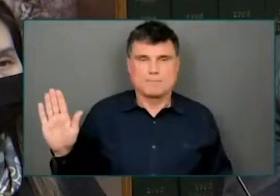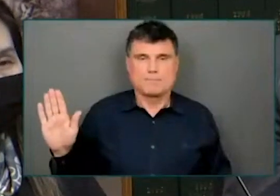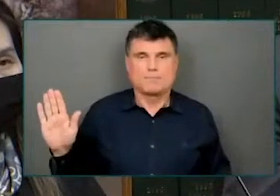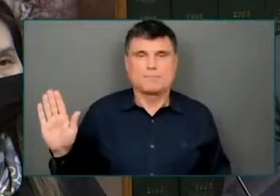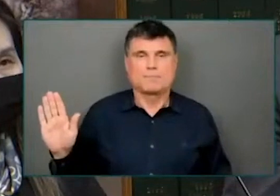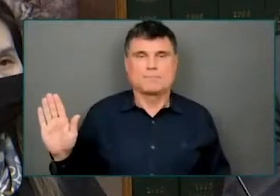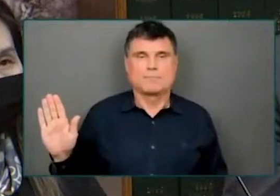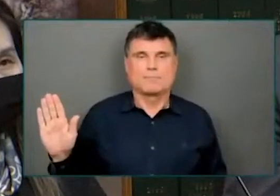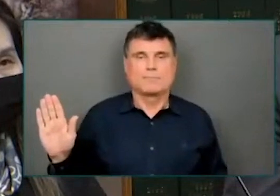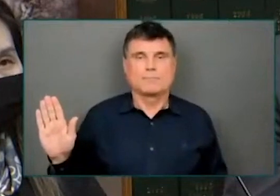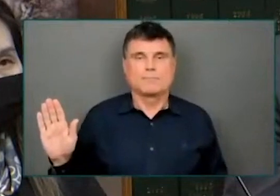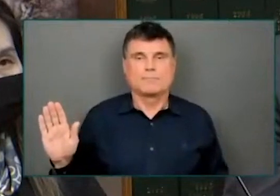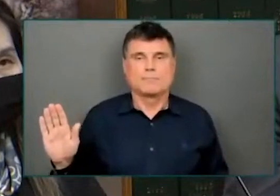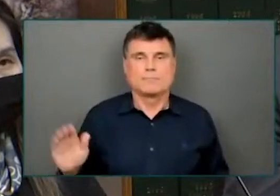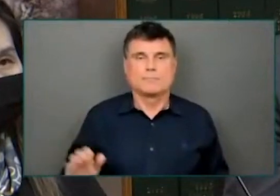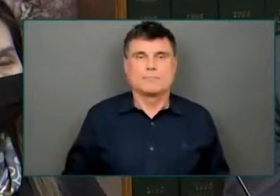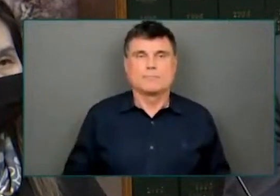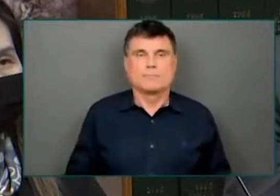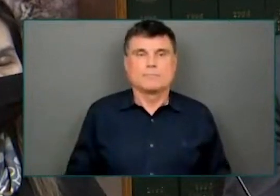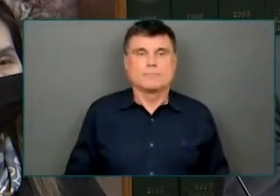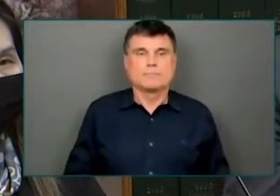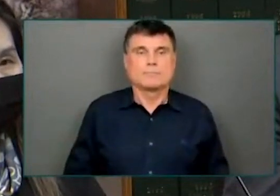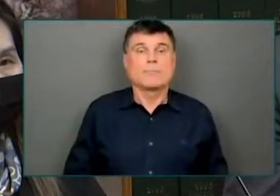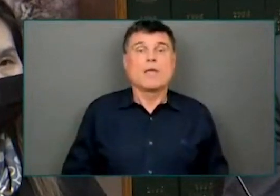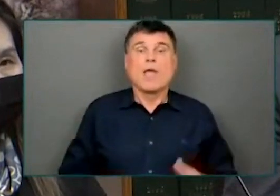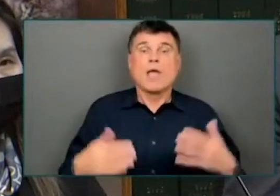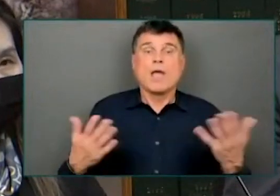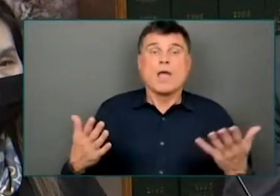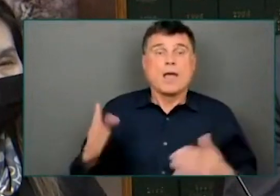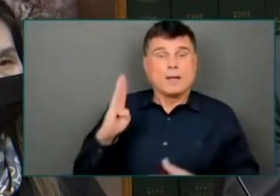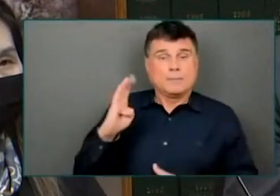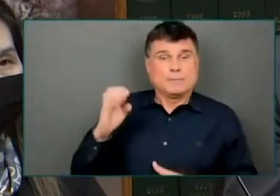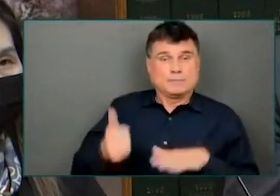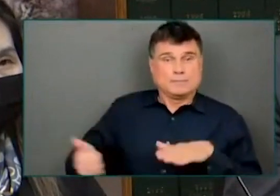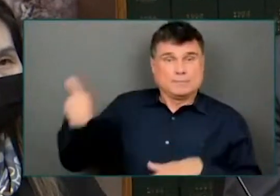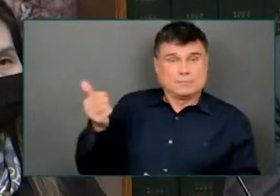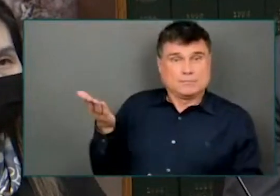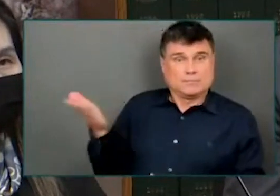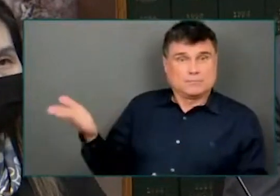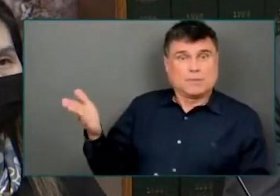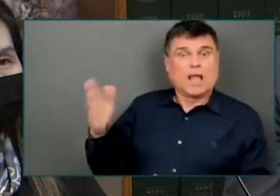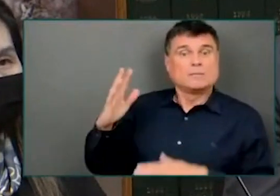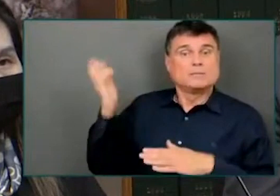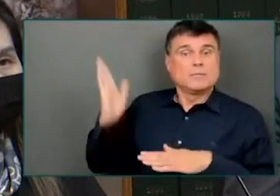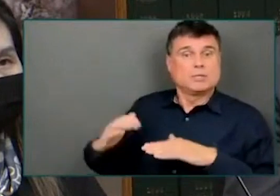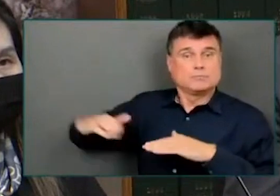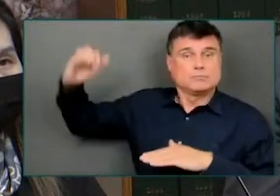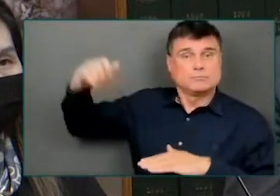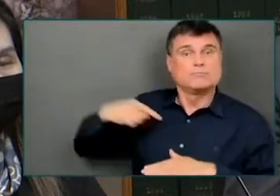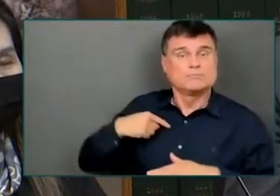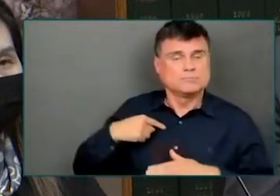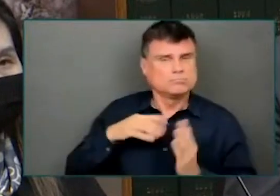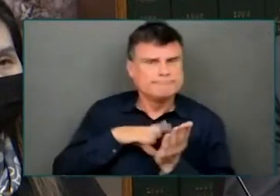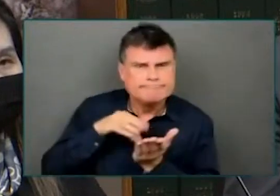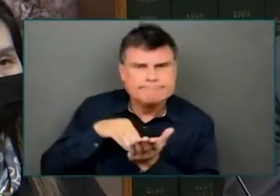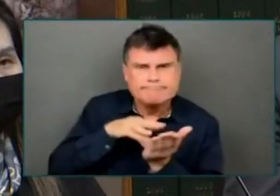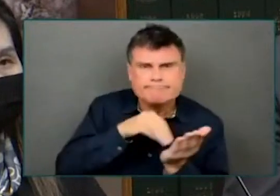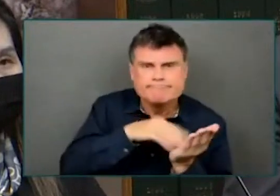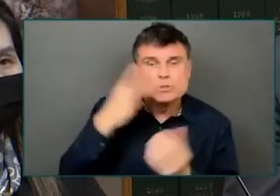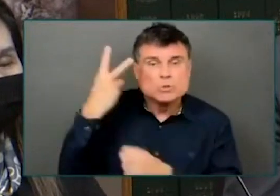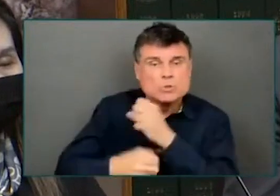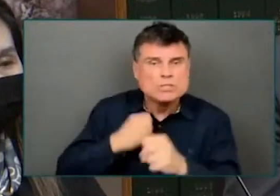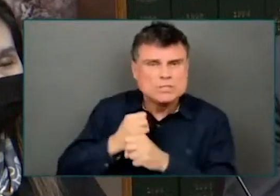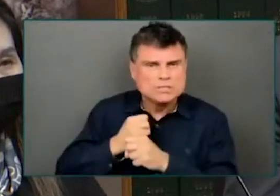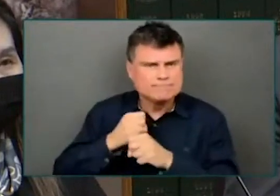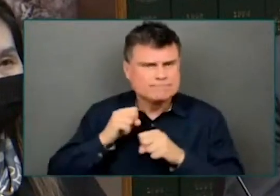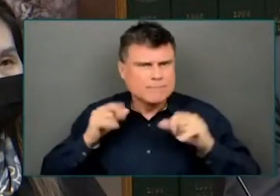Mr. Speaker, we have all learned a great deal over the last 2 years. And through each